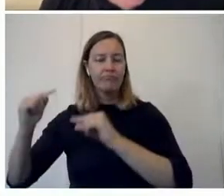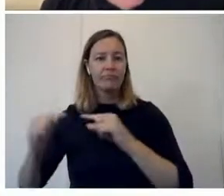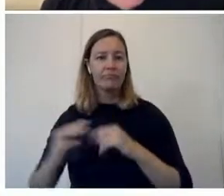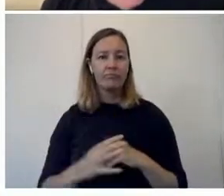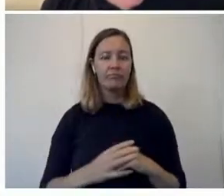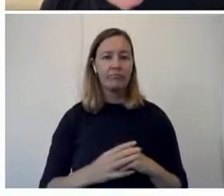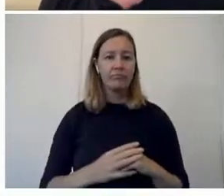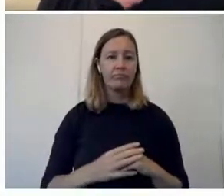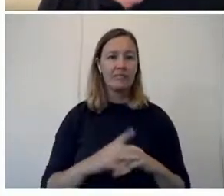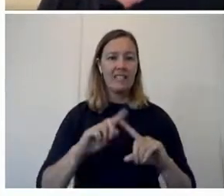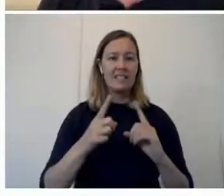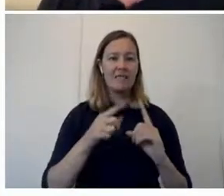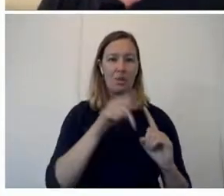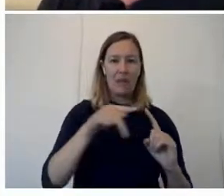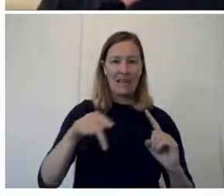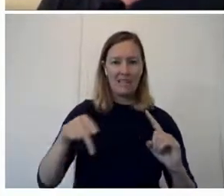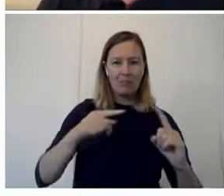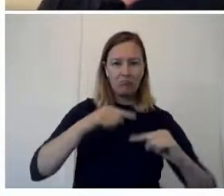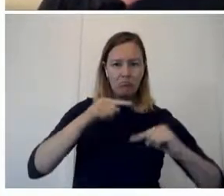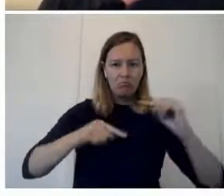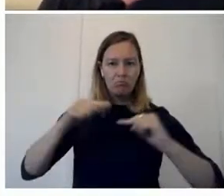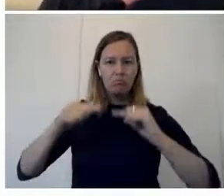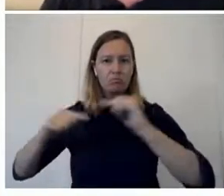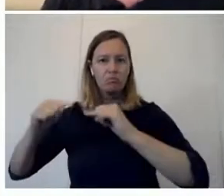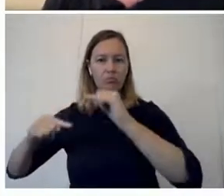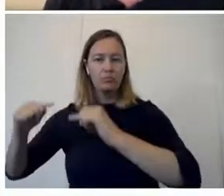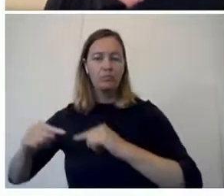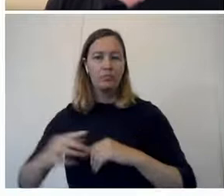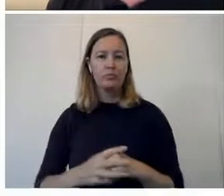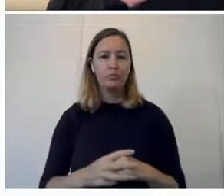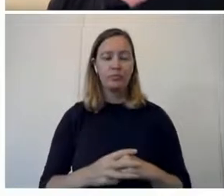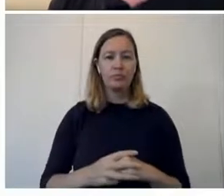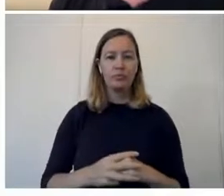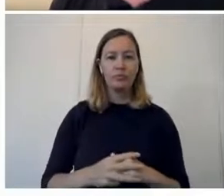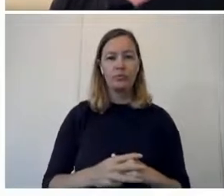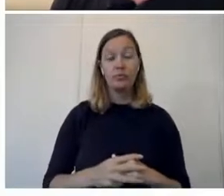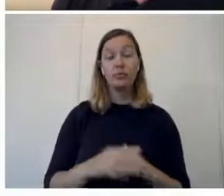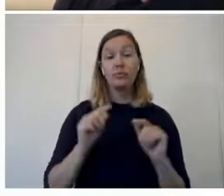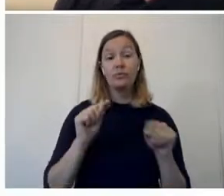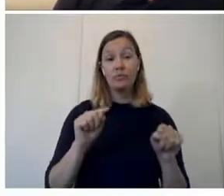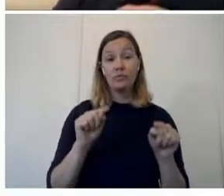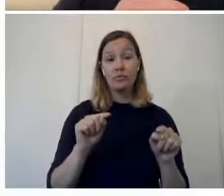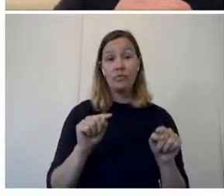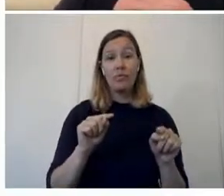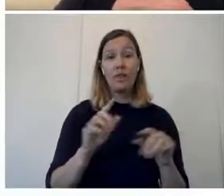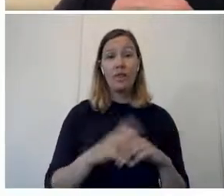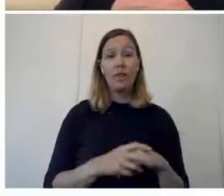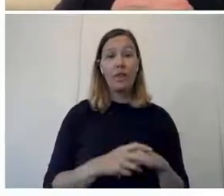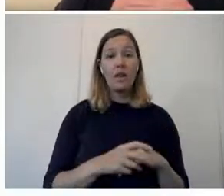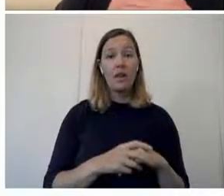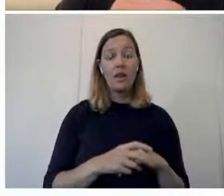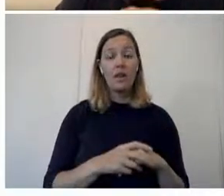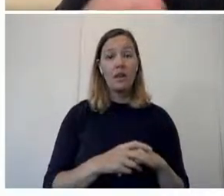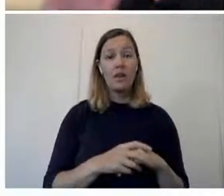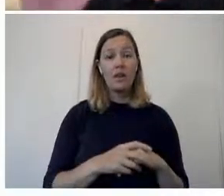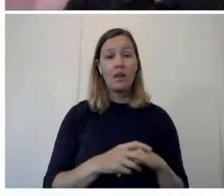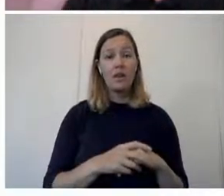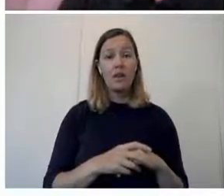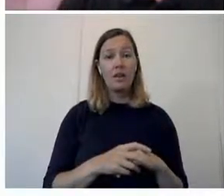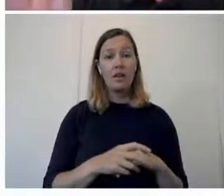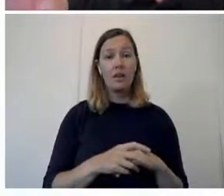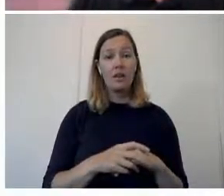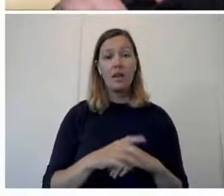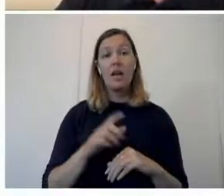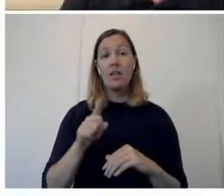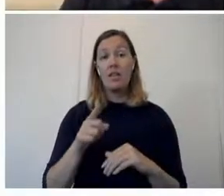you get a different pattern. And what we're looking at here is what this shows you is, apart